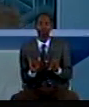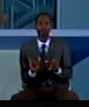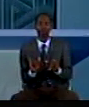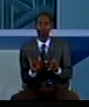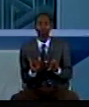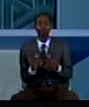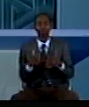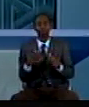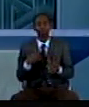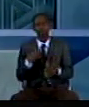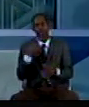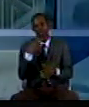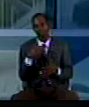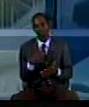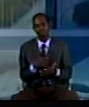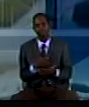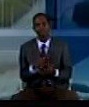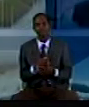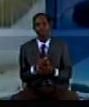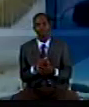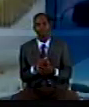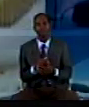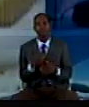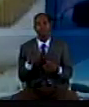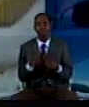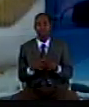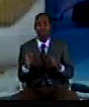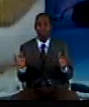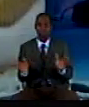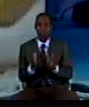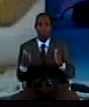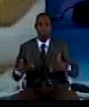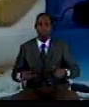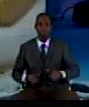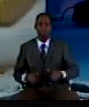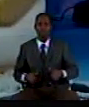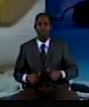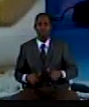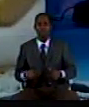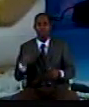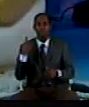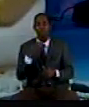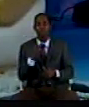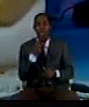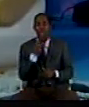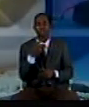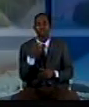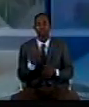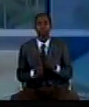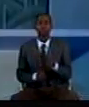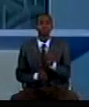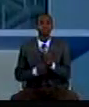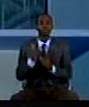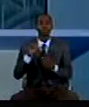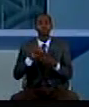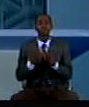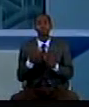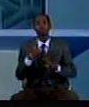Let me say it to encourage youth who are the majority that are seated and